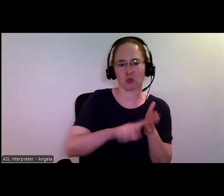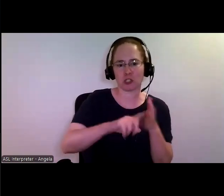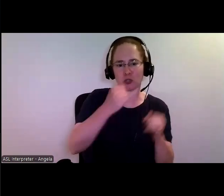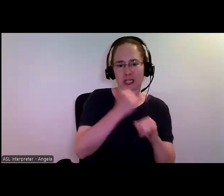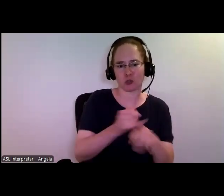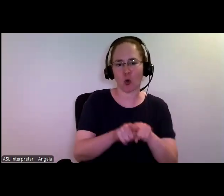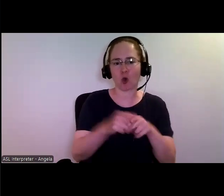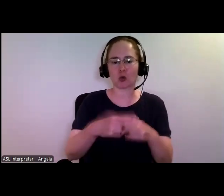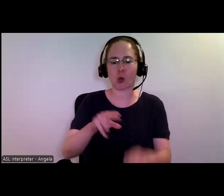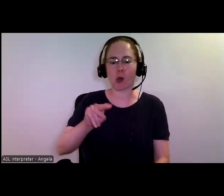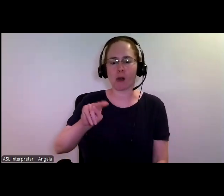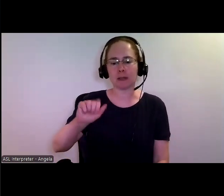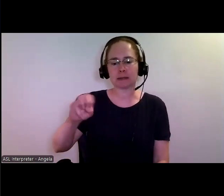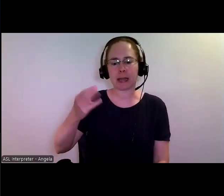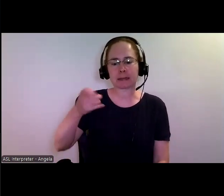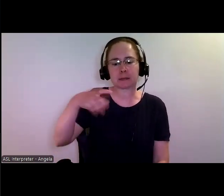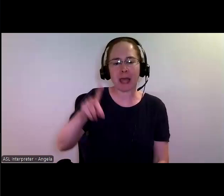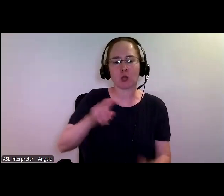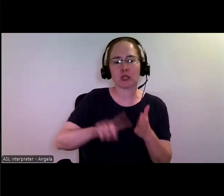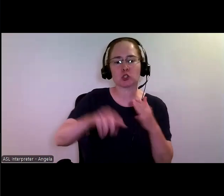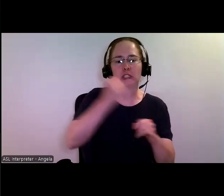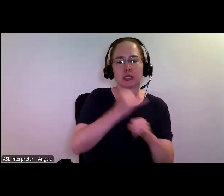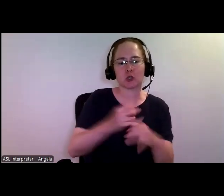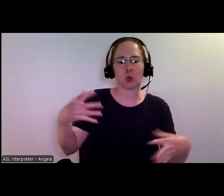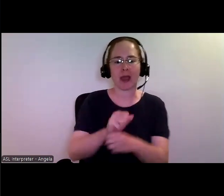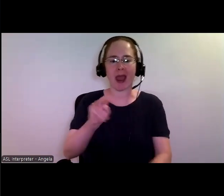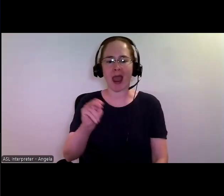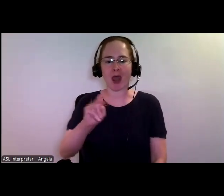also known as the NASBID Research Institute or NRI.